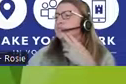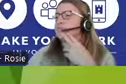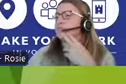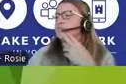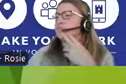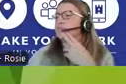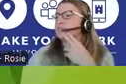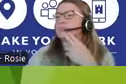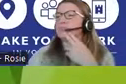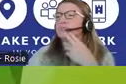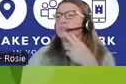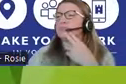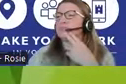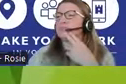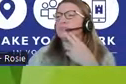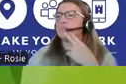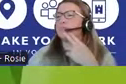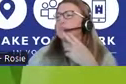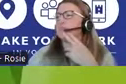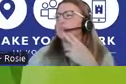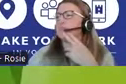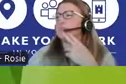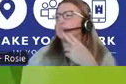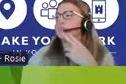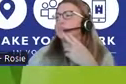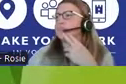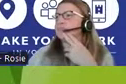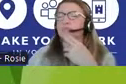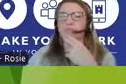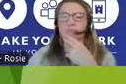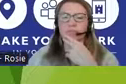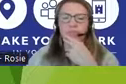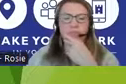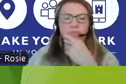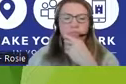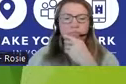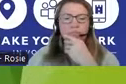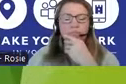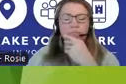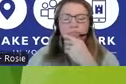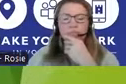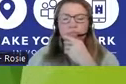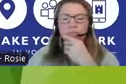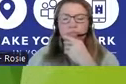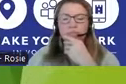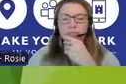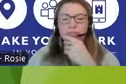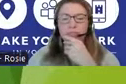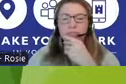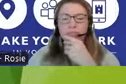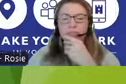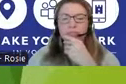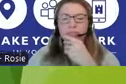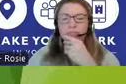to site. So in the next couple of slides, we've got a few pictures of the project, I think at the end of, if you're able to, there you